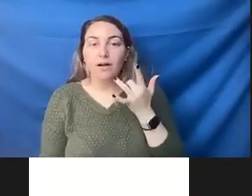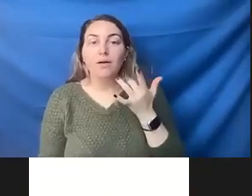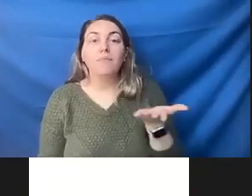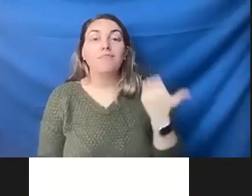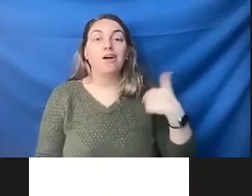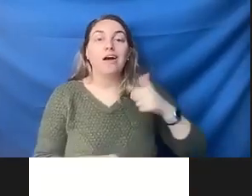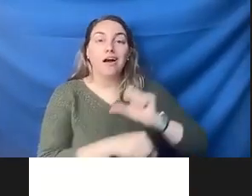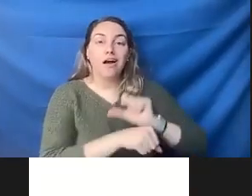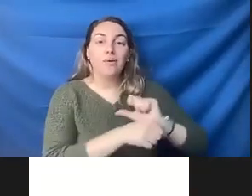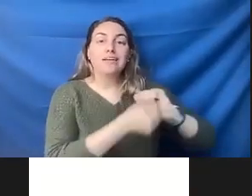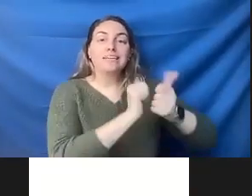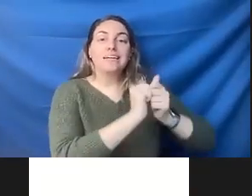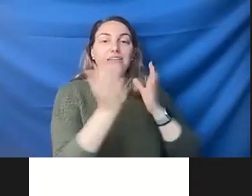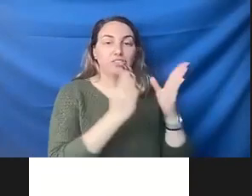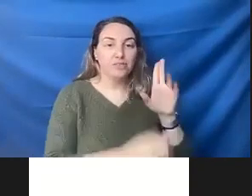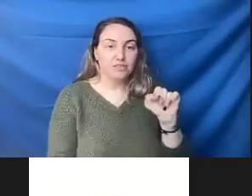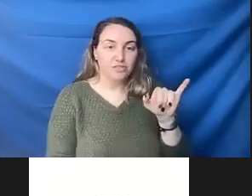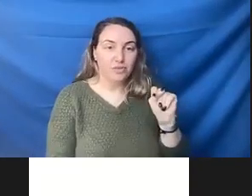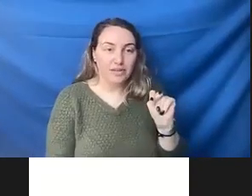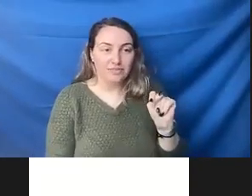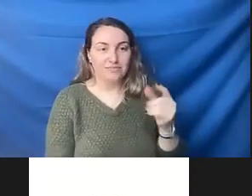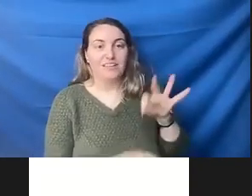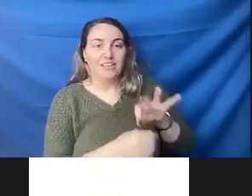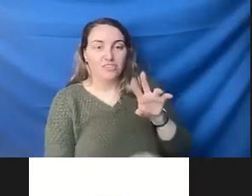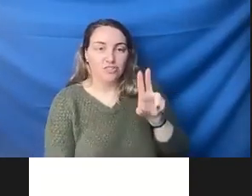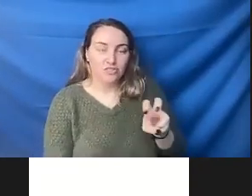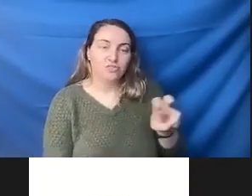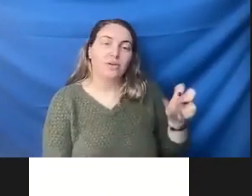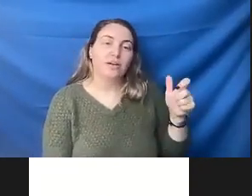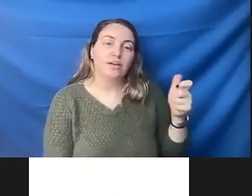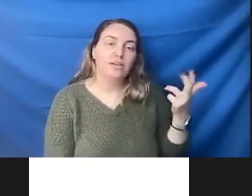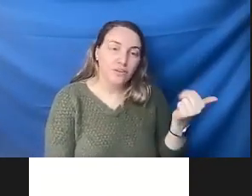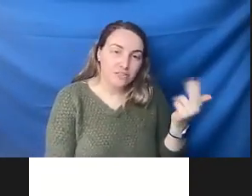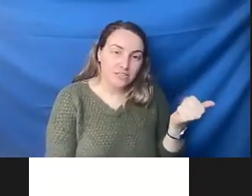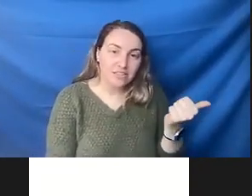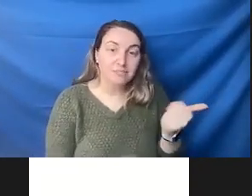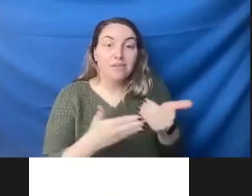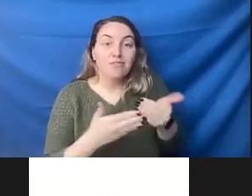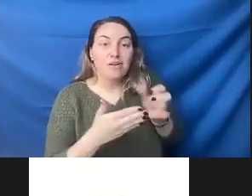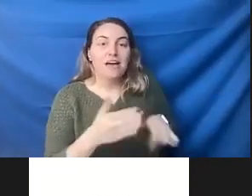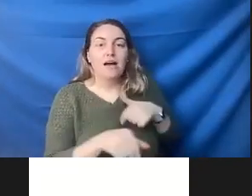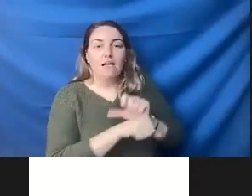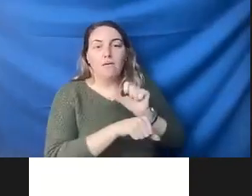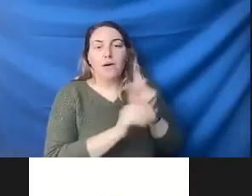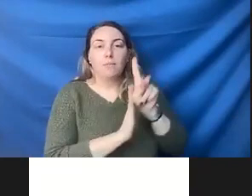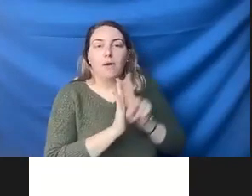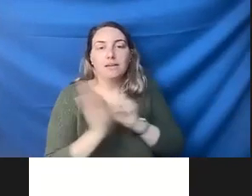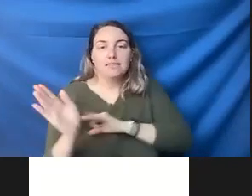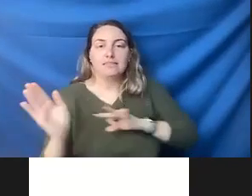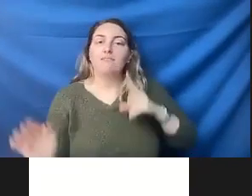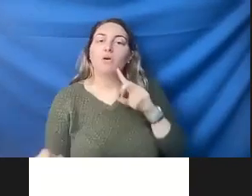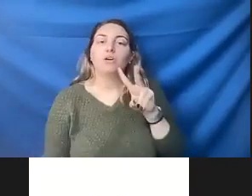the 2013 election. Before I came back to the CFB, I was a policy staff on the 2019 Charter Revision